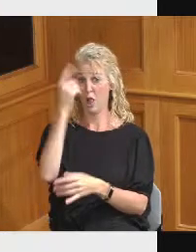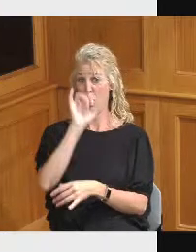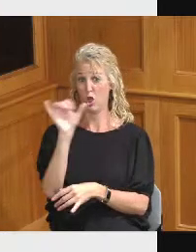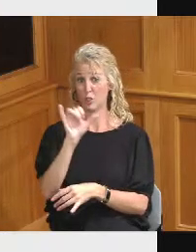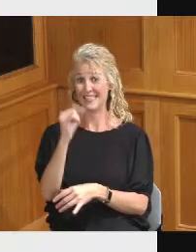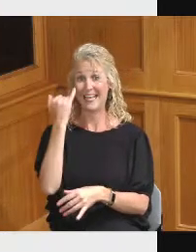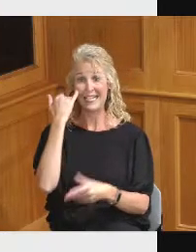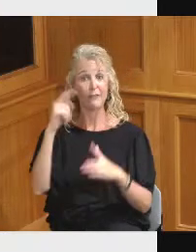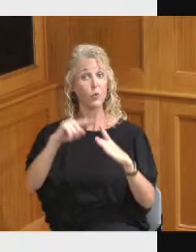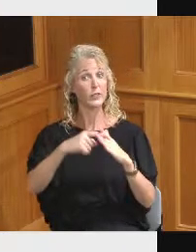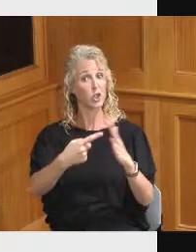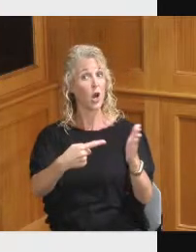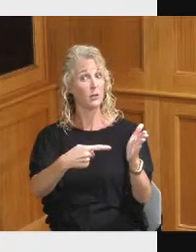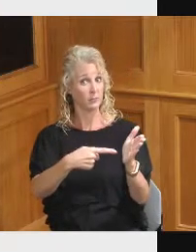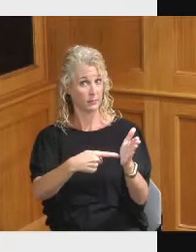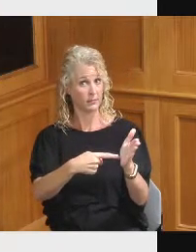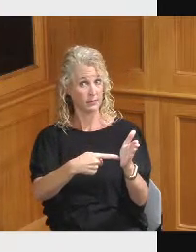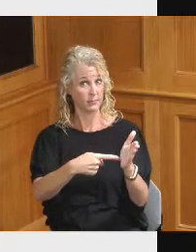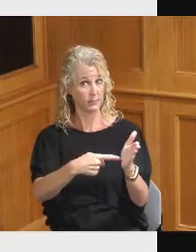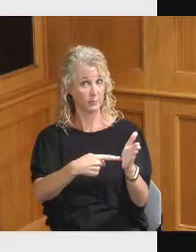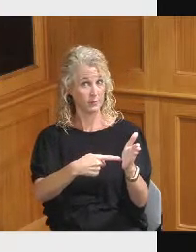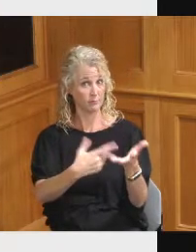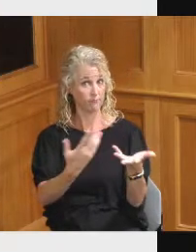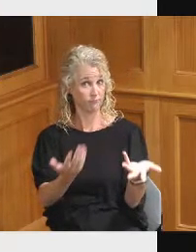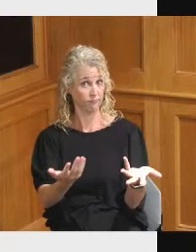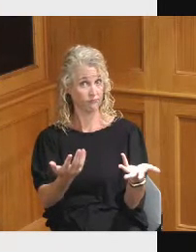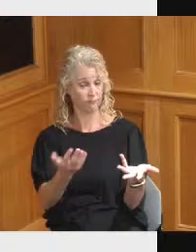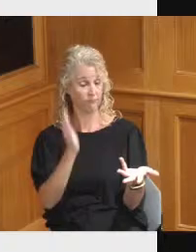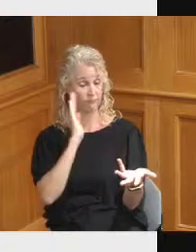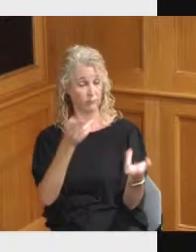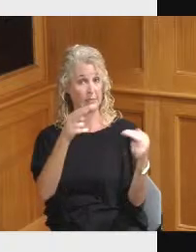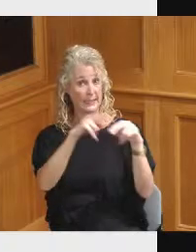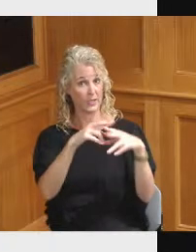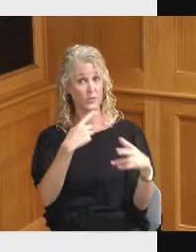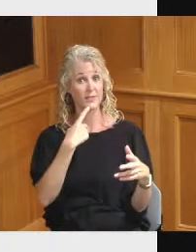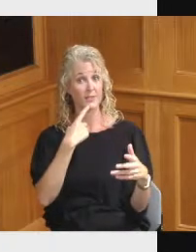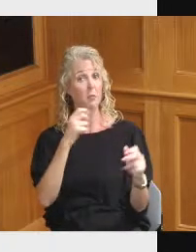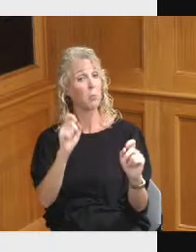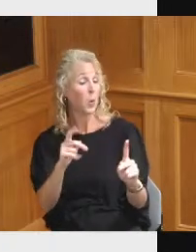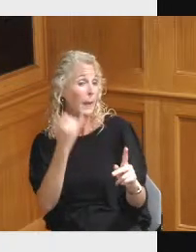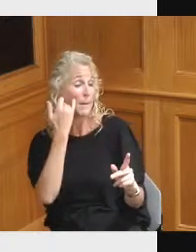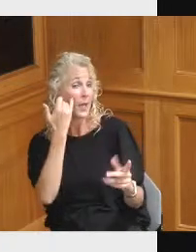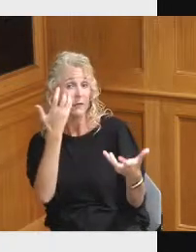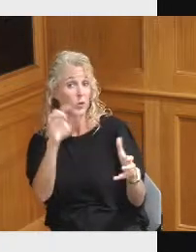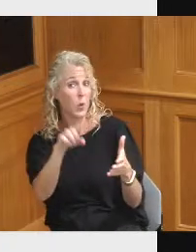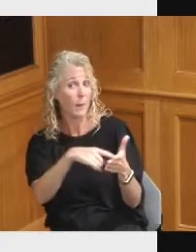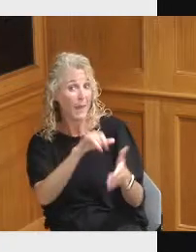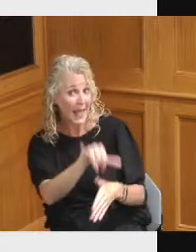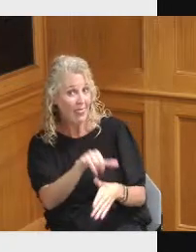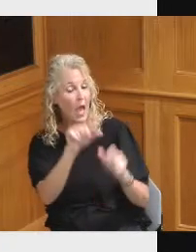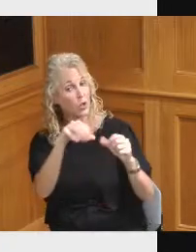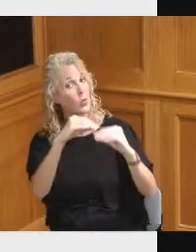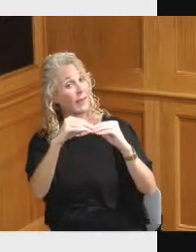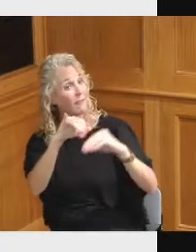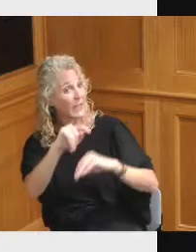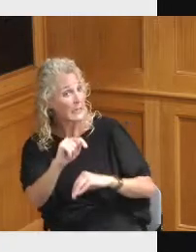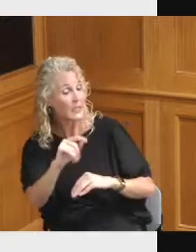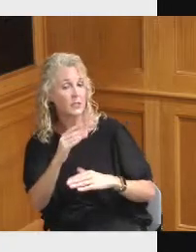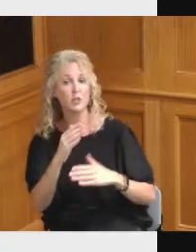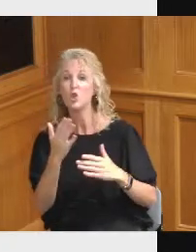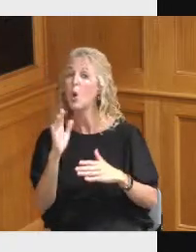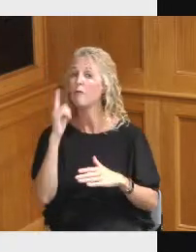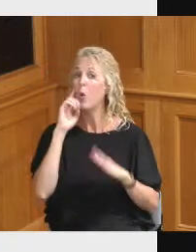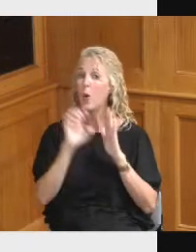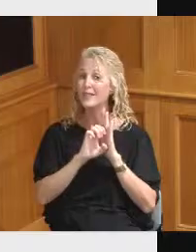started charging you. We likely would ramp that in over time, and we would tell them, here's some things that you can do to mitigate. So some of these largest